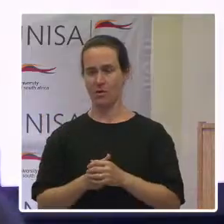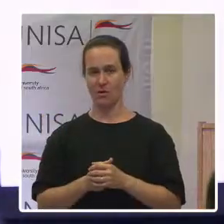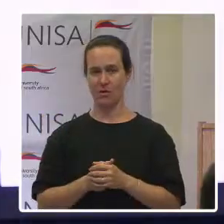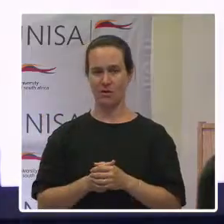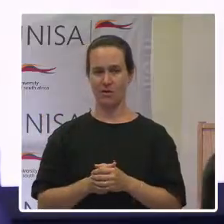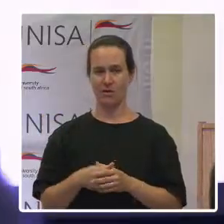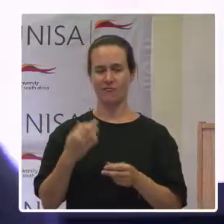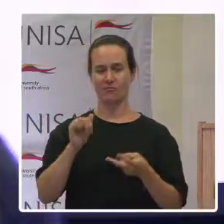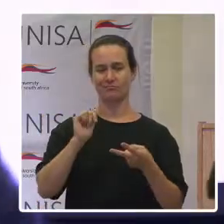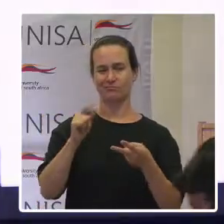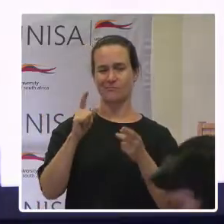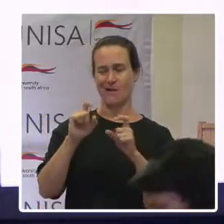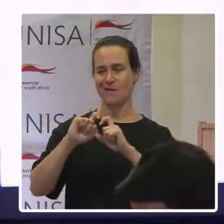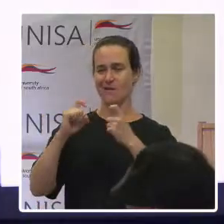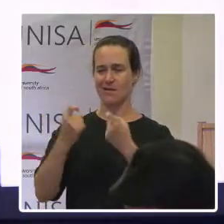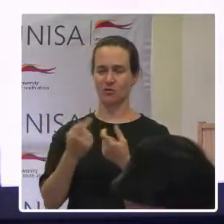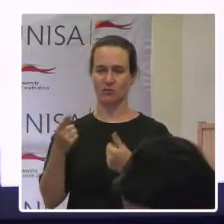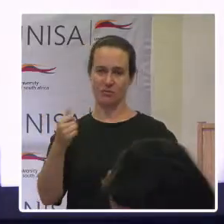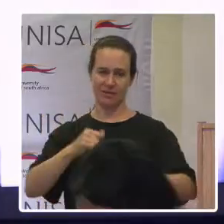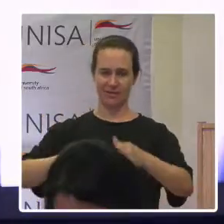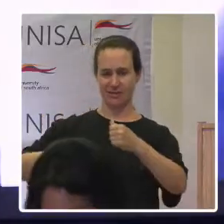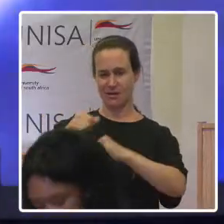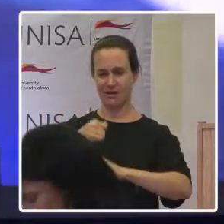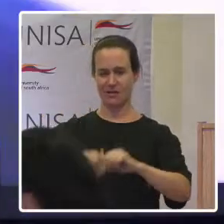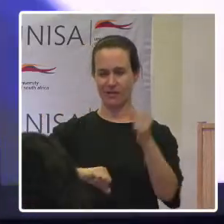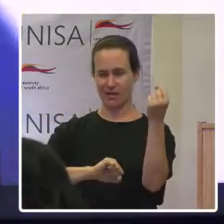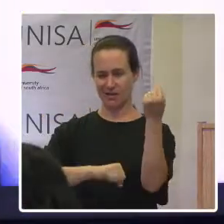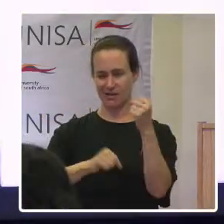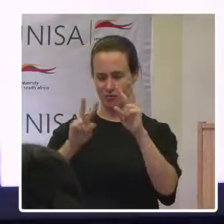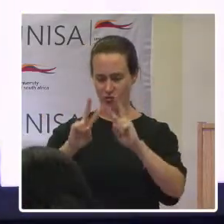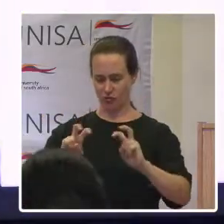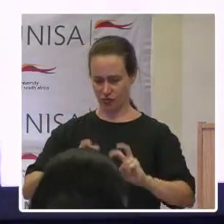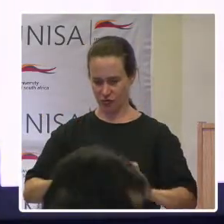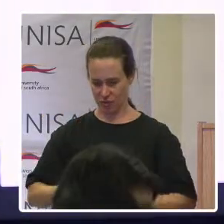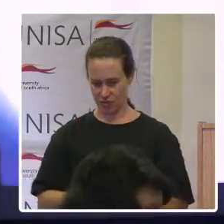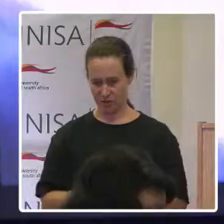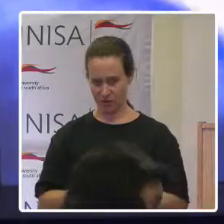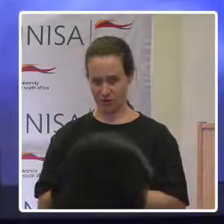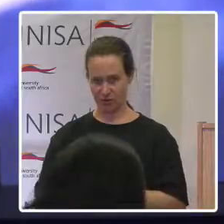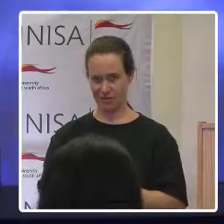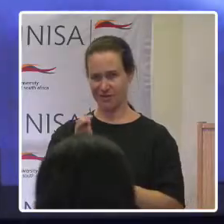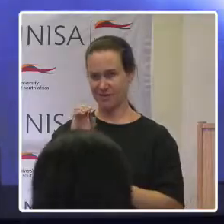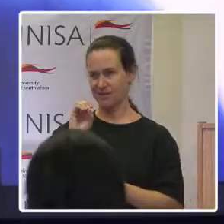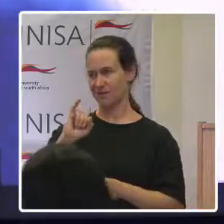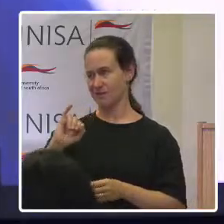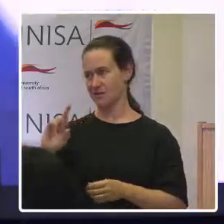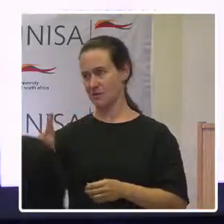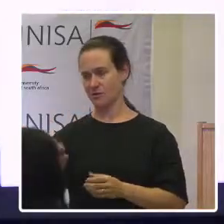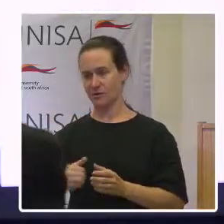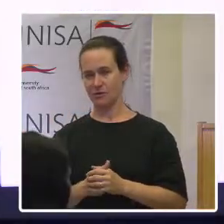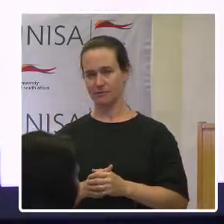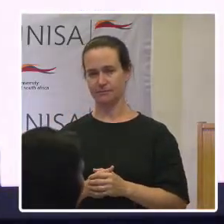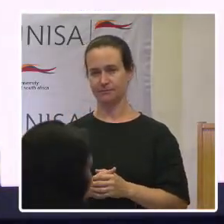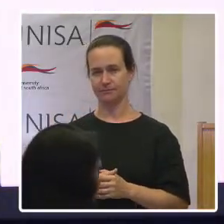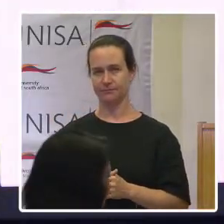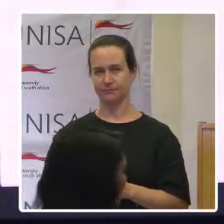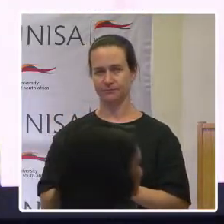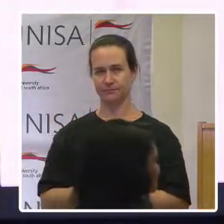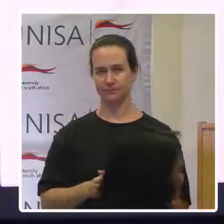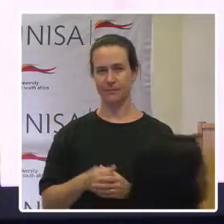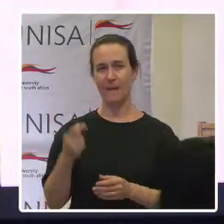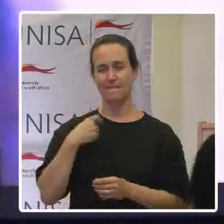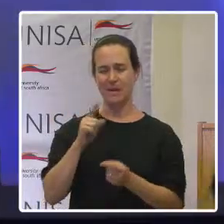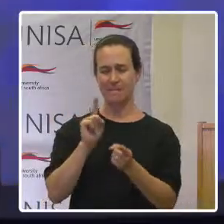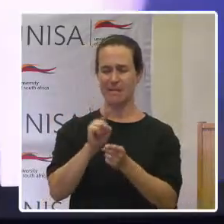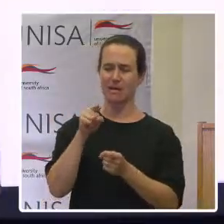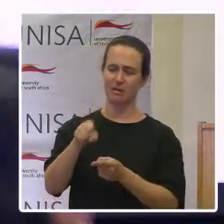from the Council of Scientific and Industrial Research, that is CSIR. I first met her